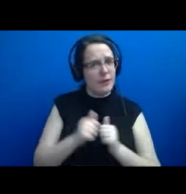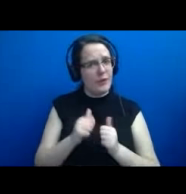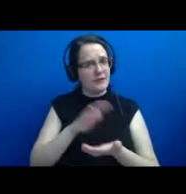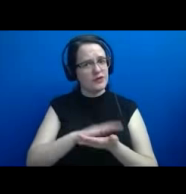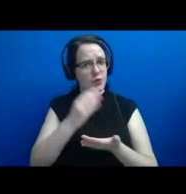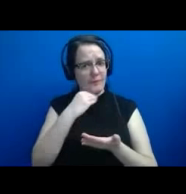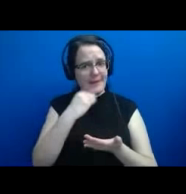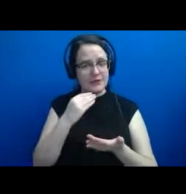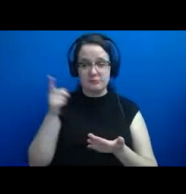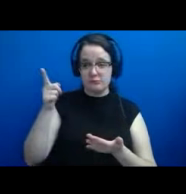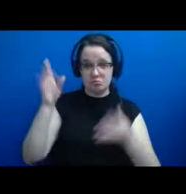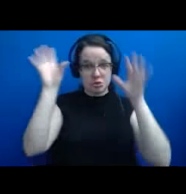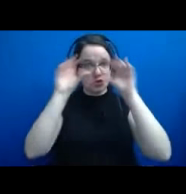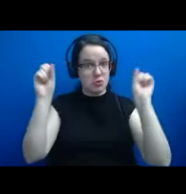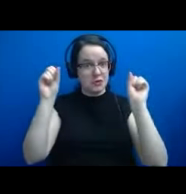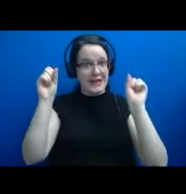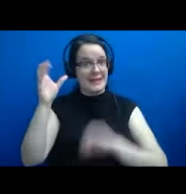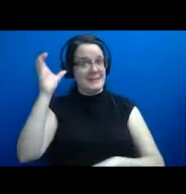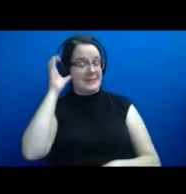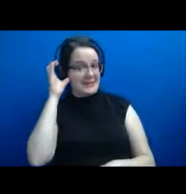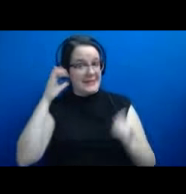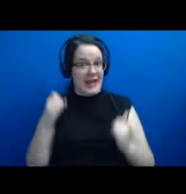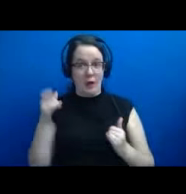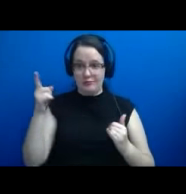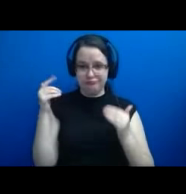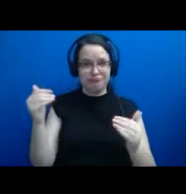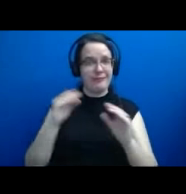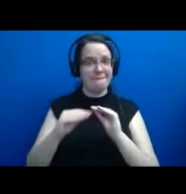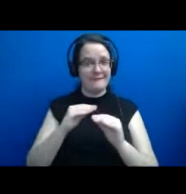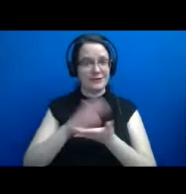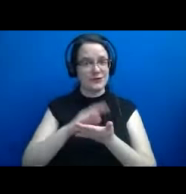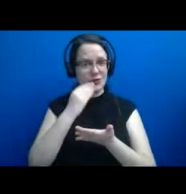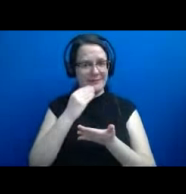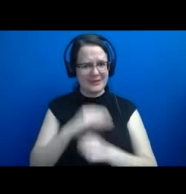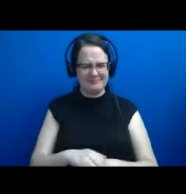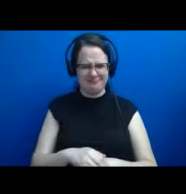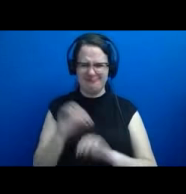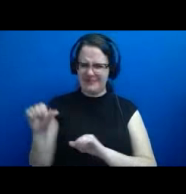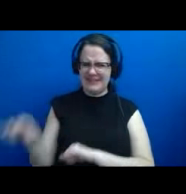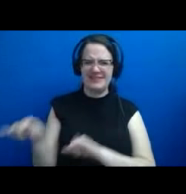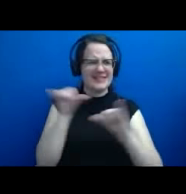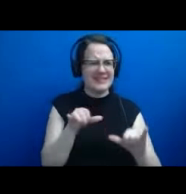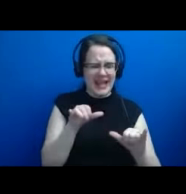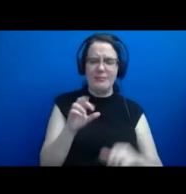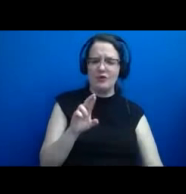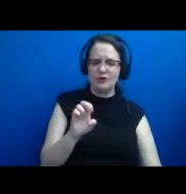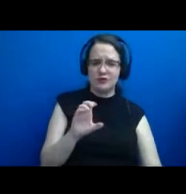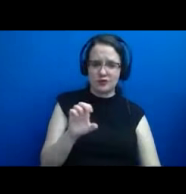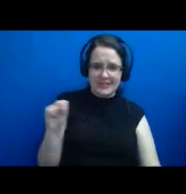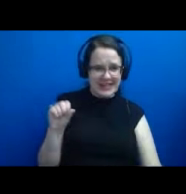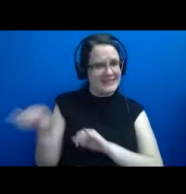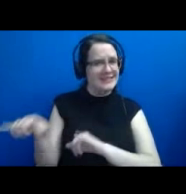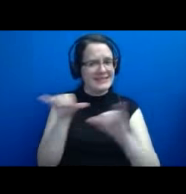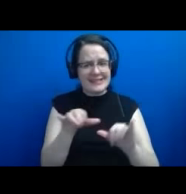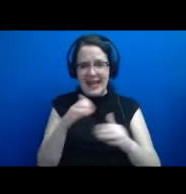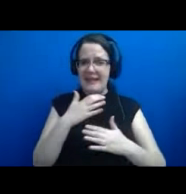listening right now and fixing school meals, let me tell you that much. So we can do the same with recess, and we can do the same with playful learning. Y'all